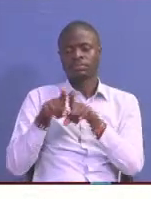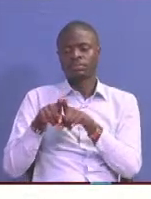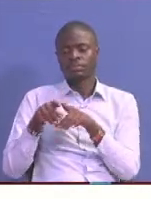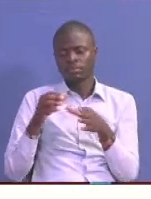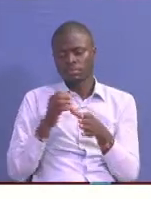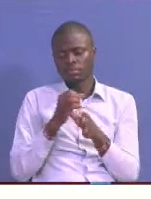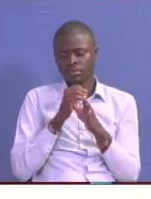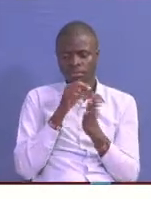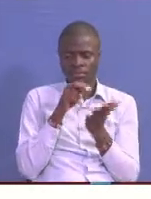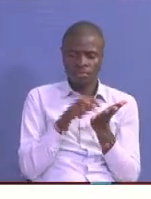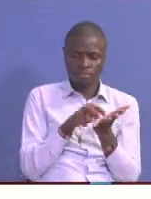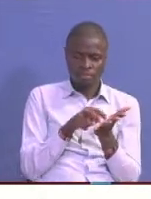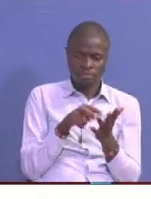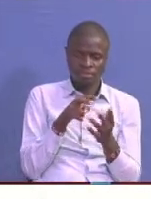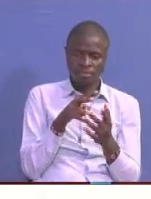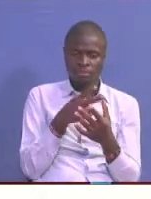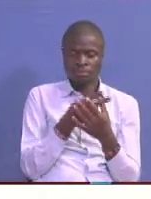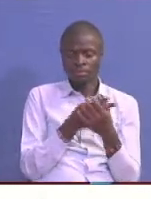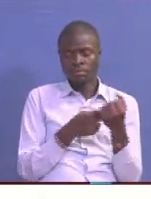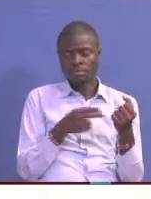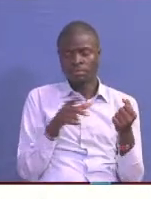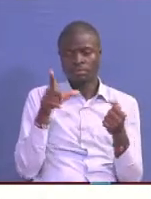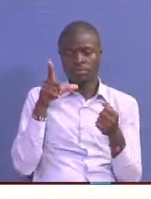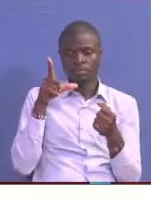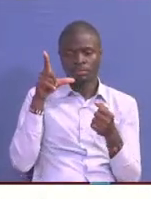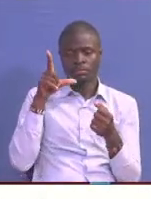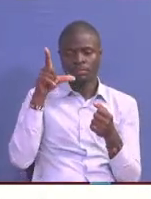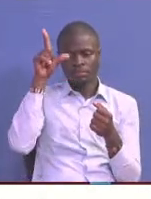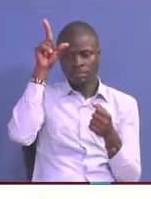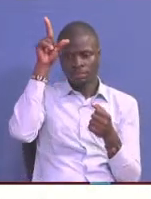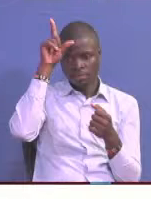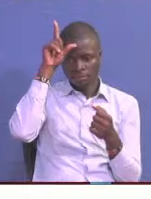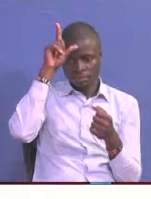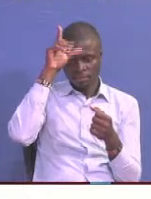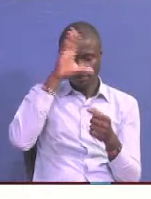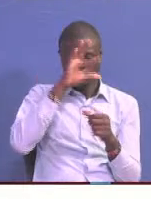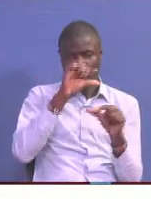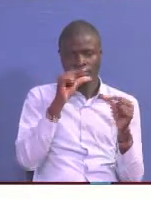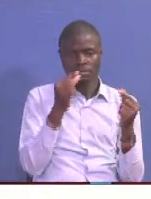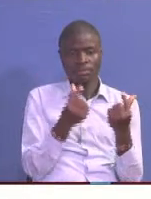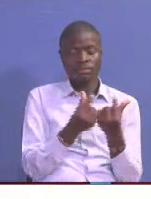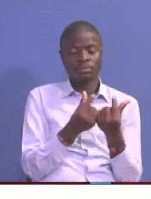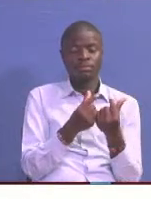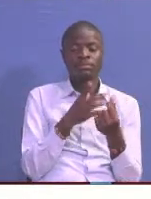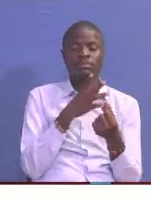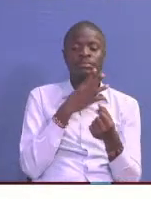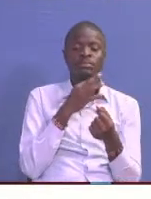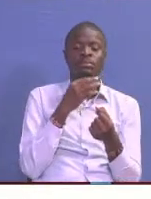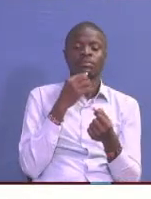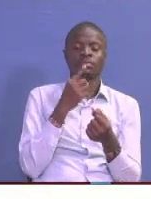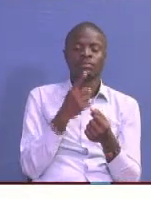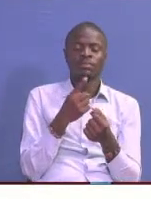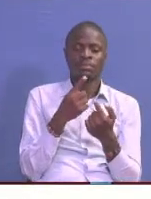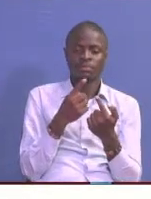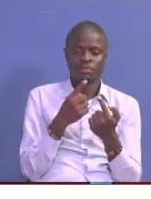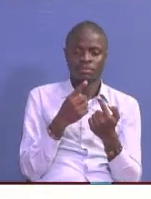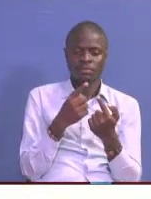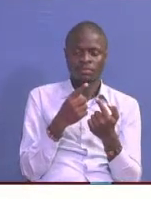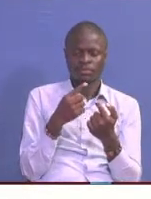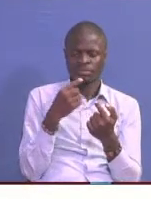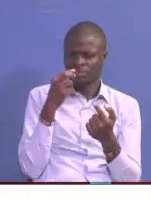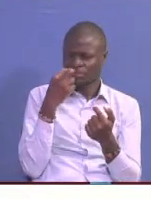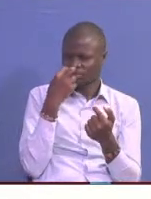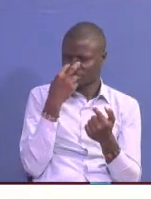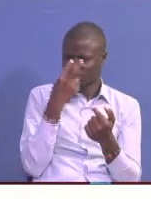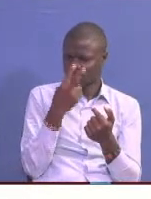standing, both locally in Africa and globally. So he underscored the need for